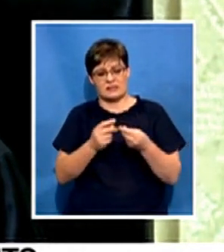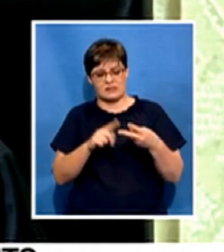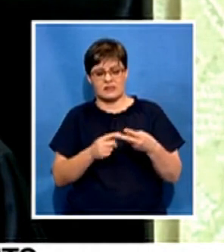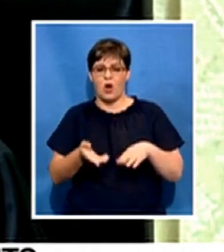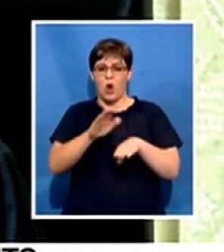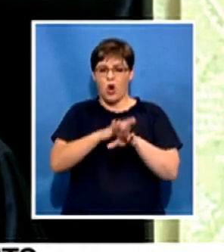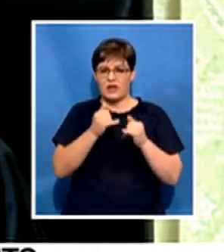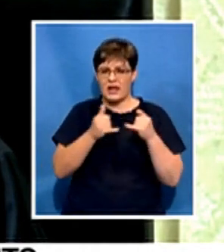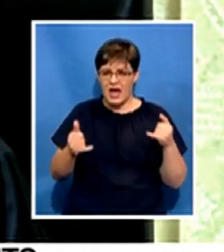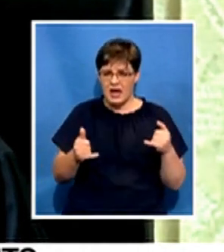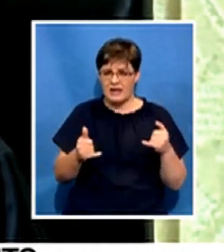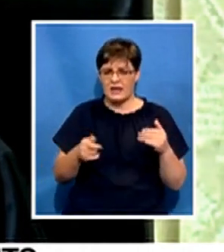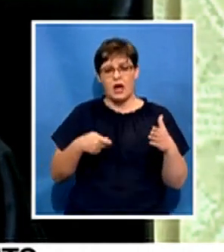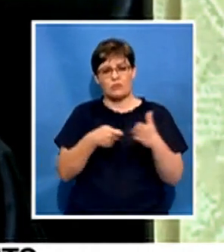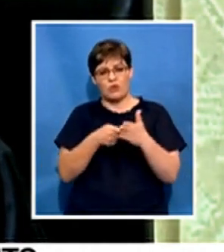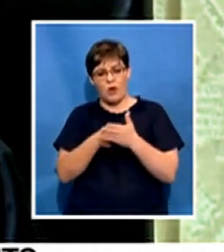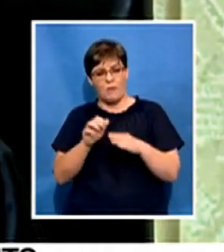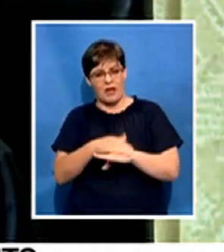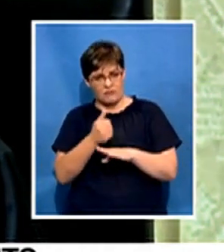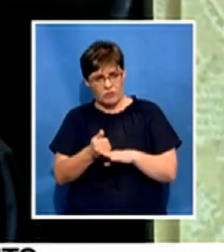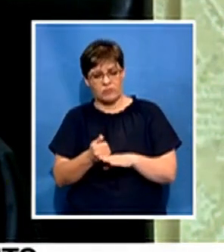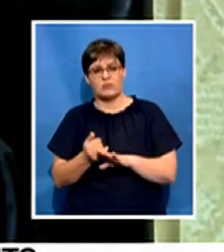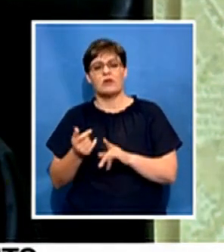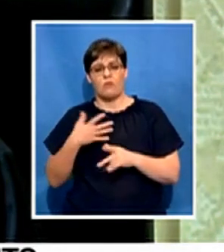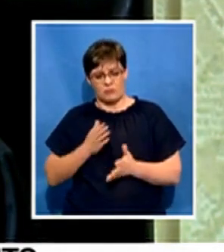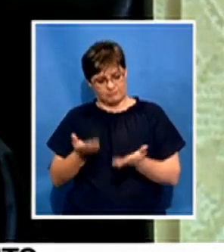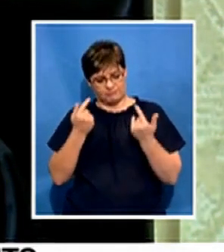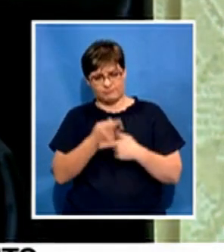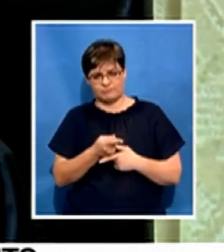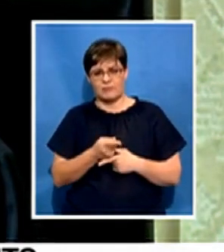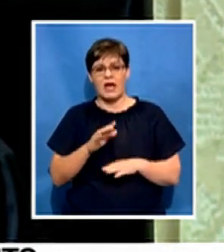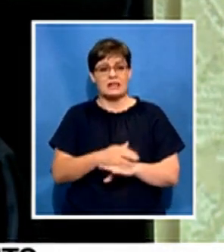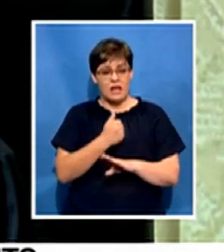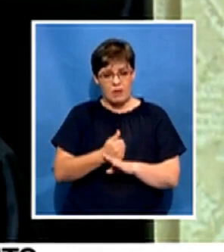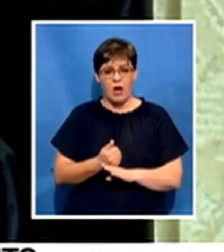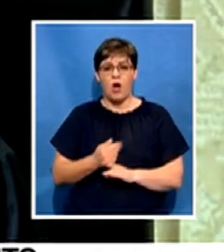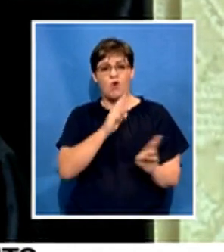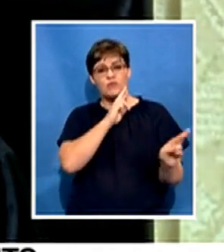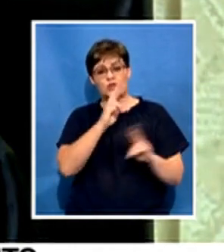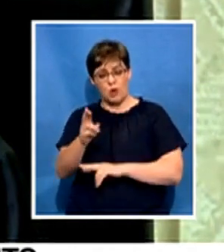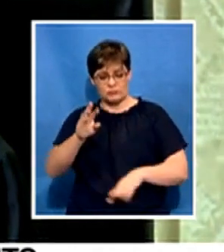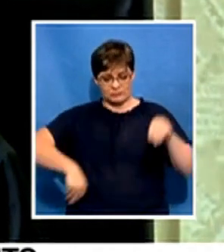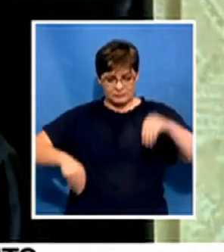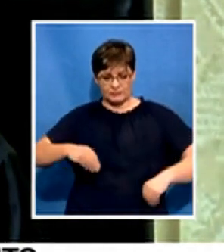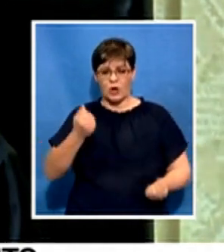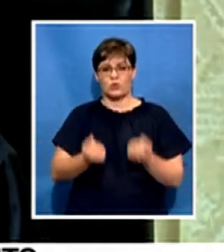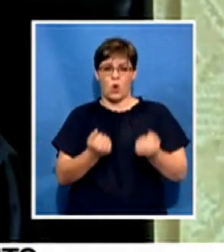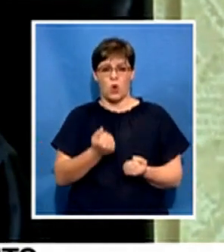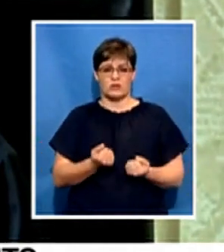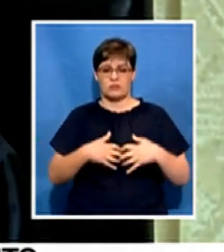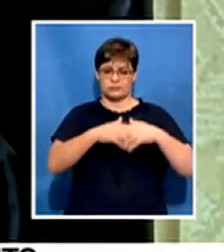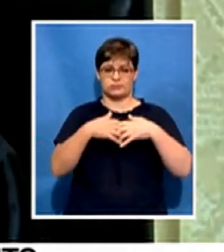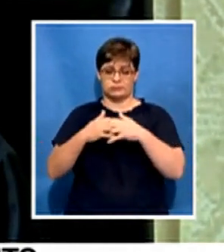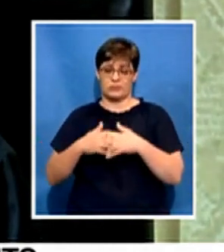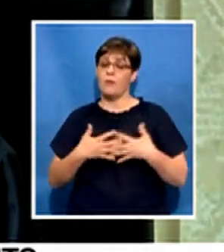platform, the establishment of rapid response anti-corruption courts, and most critically, the banning of